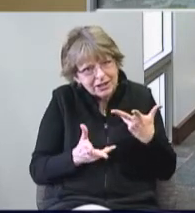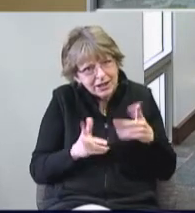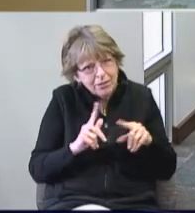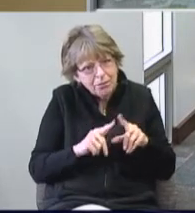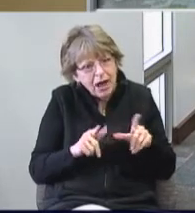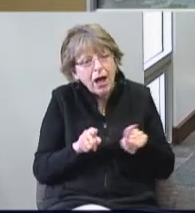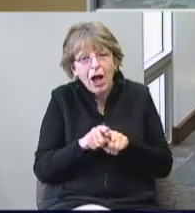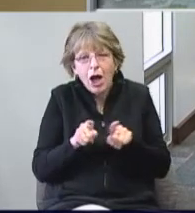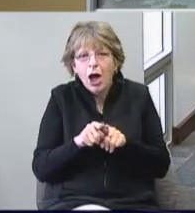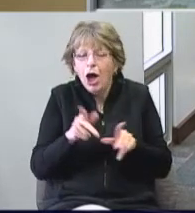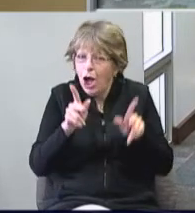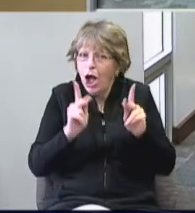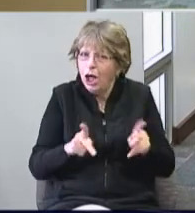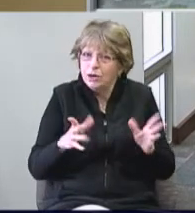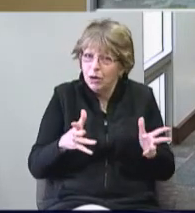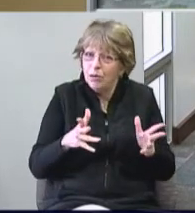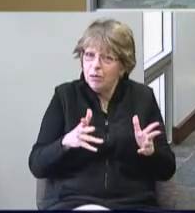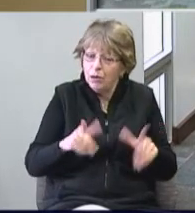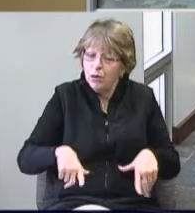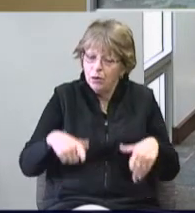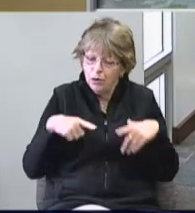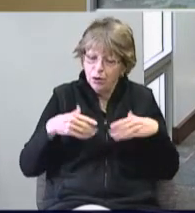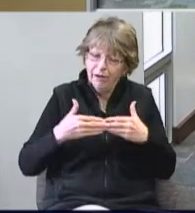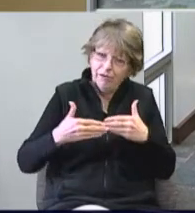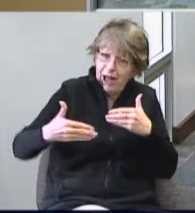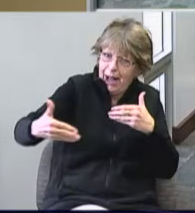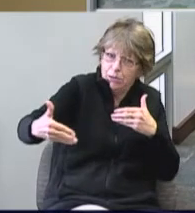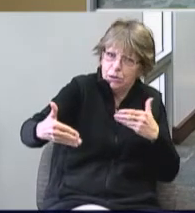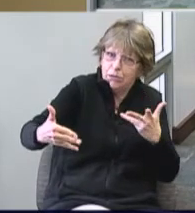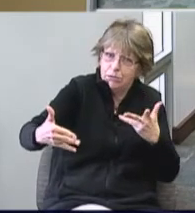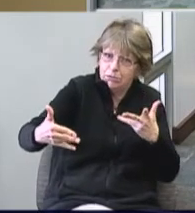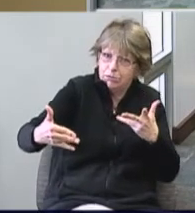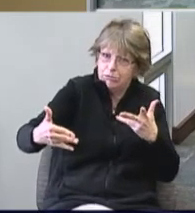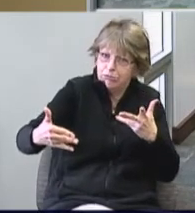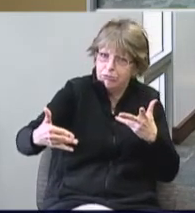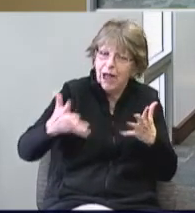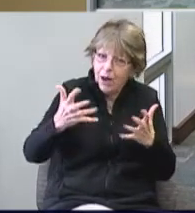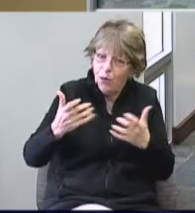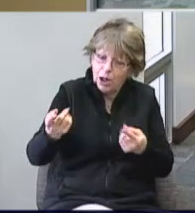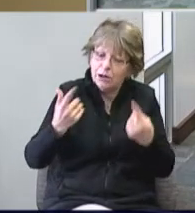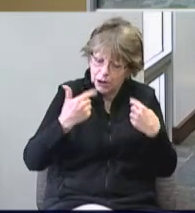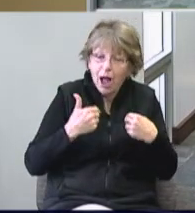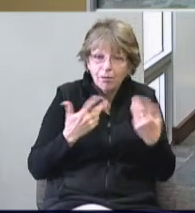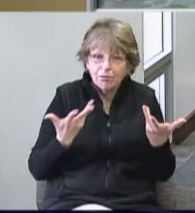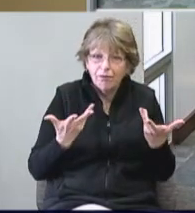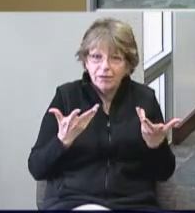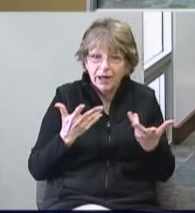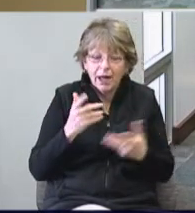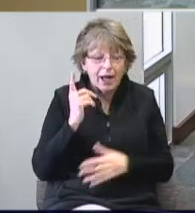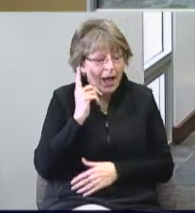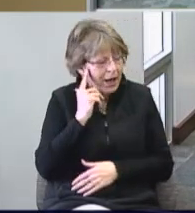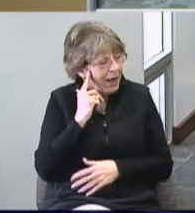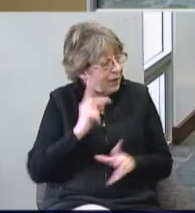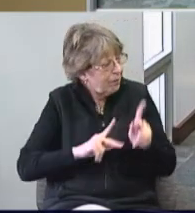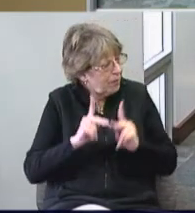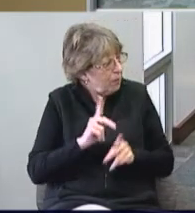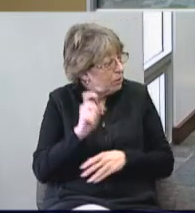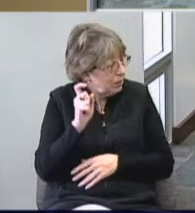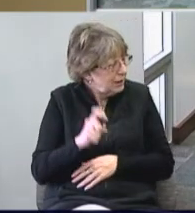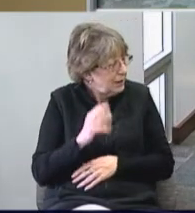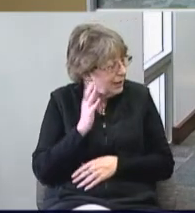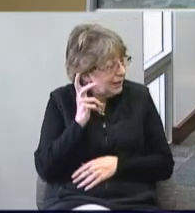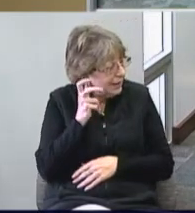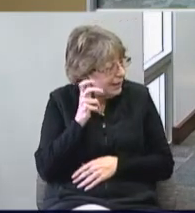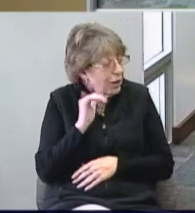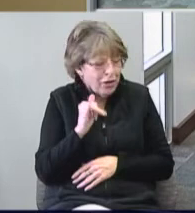beyond Hutchinson back to the pool. So. That's great. I think the public would, just needs to hear that we are in